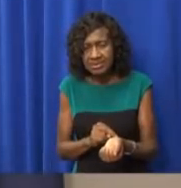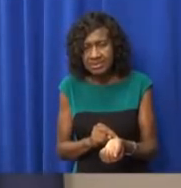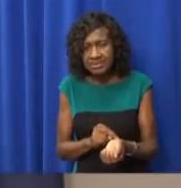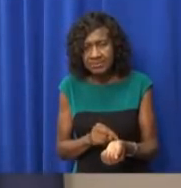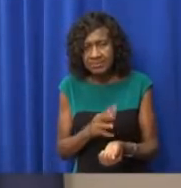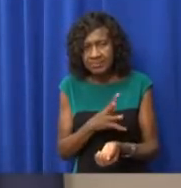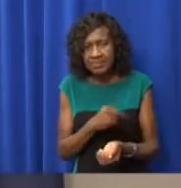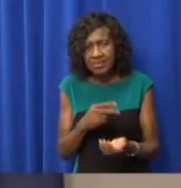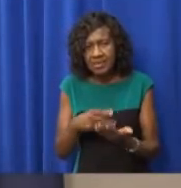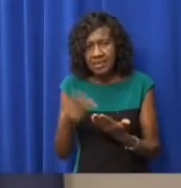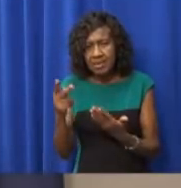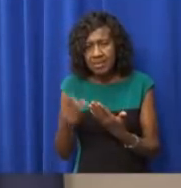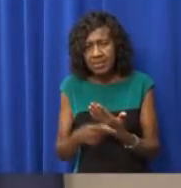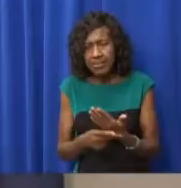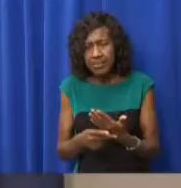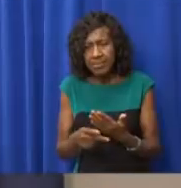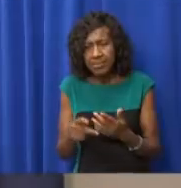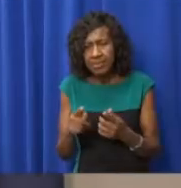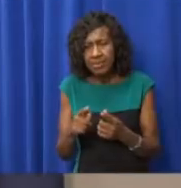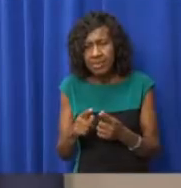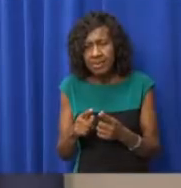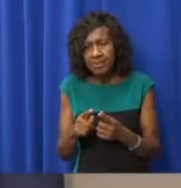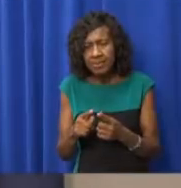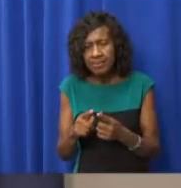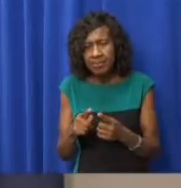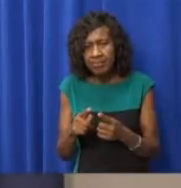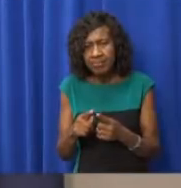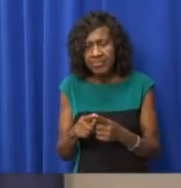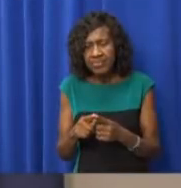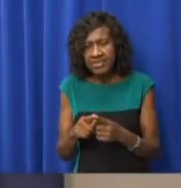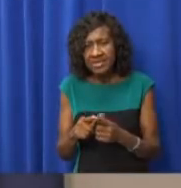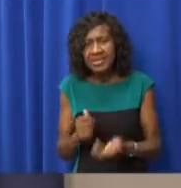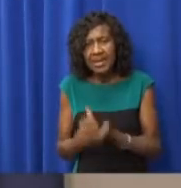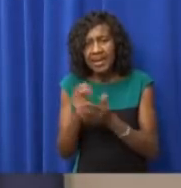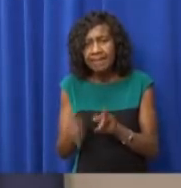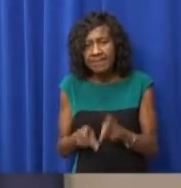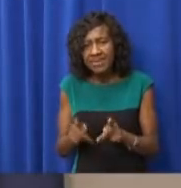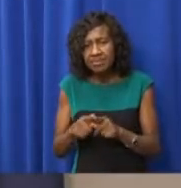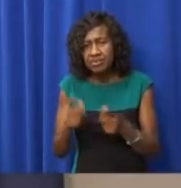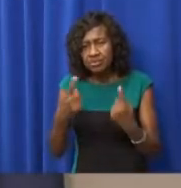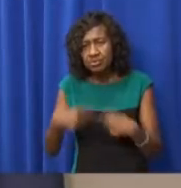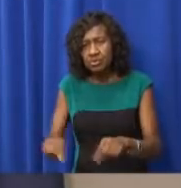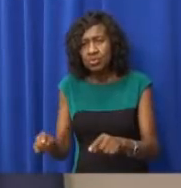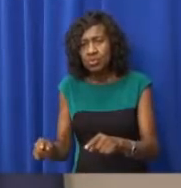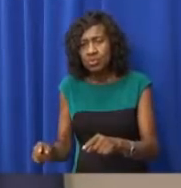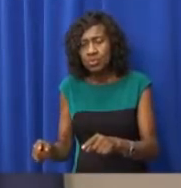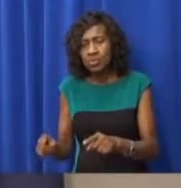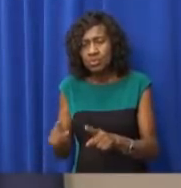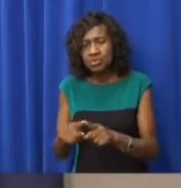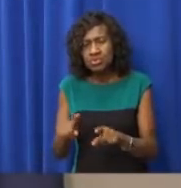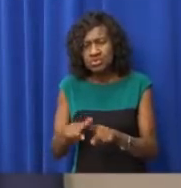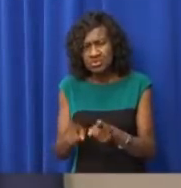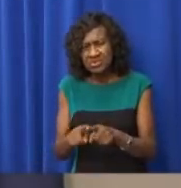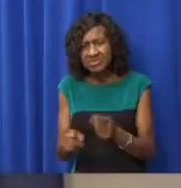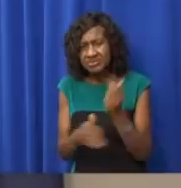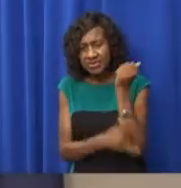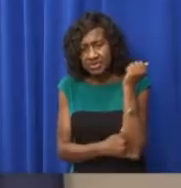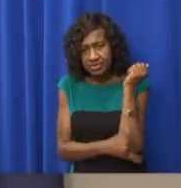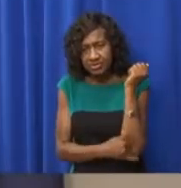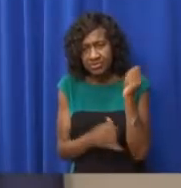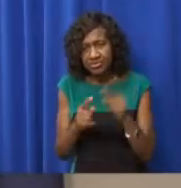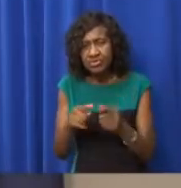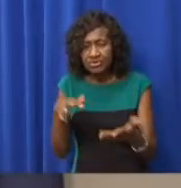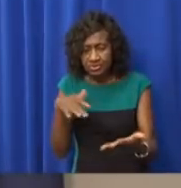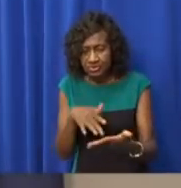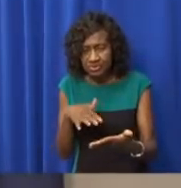that sponsors persons to go abroad, and also both at undergraduate level and specialist level. So I